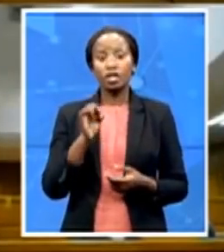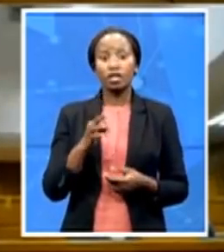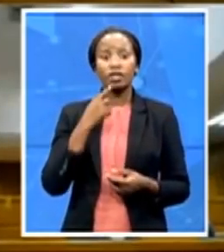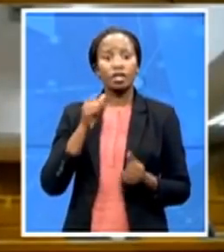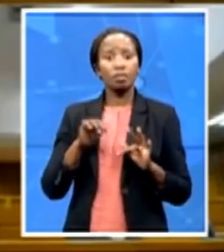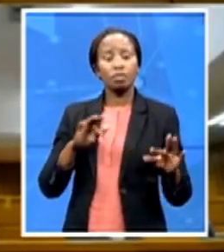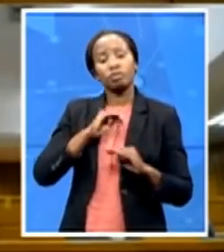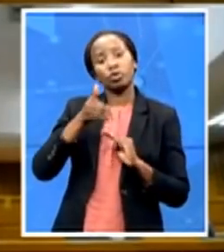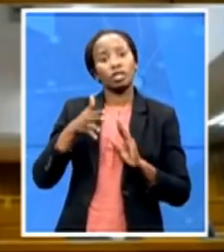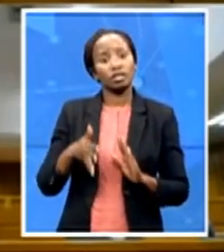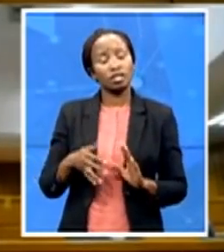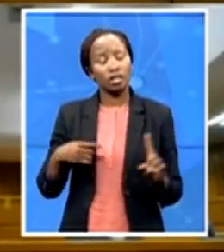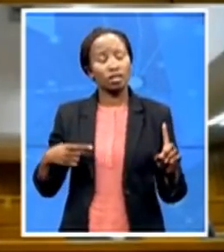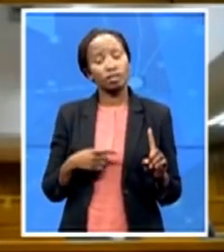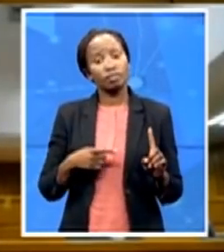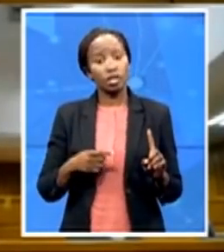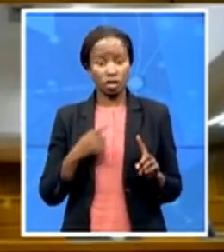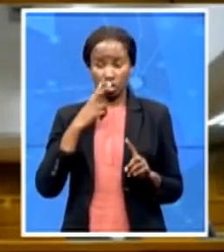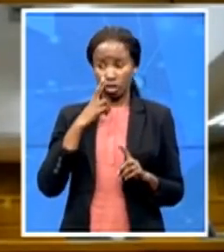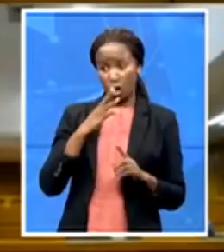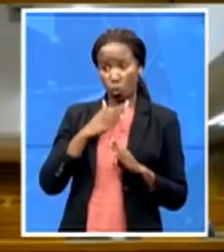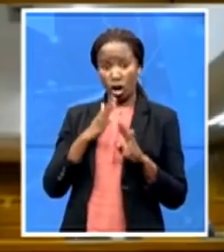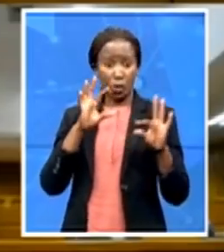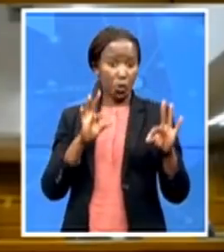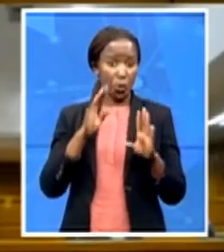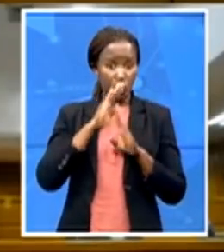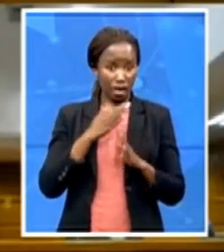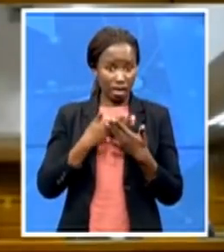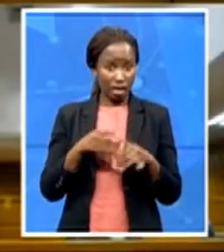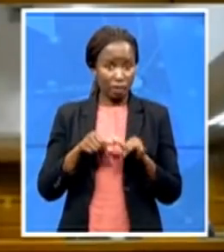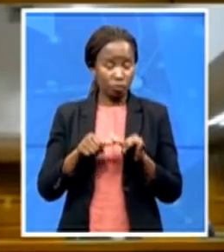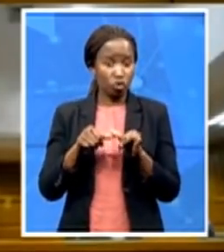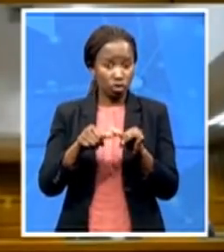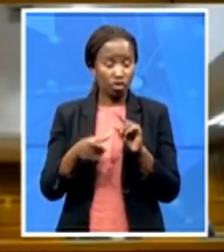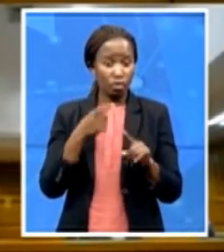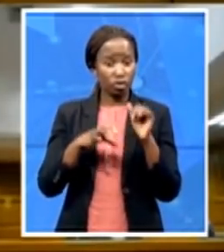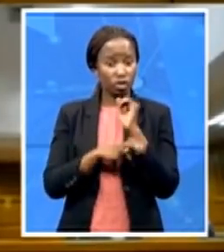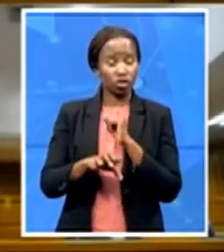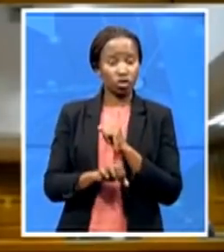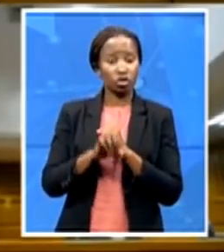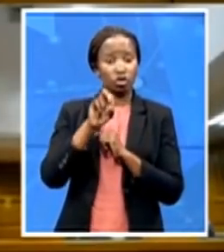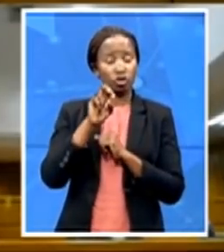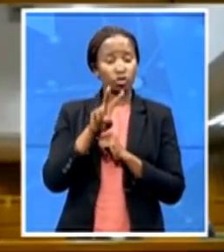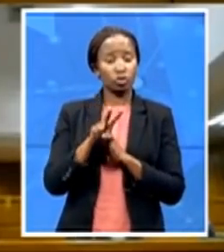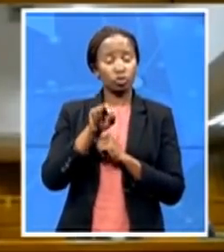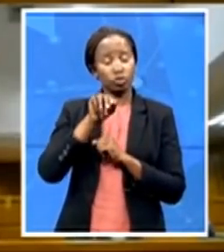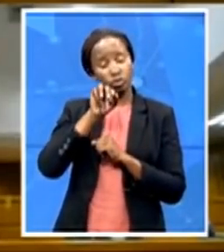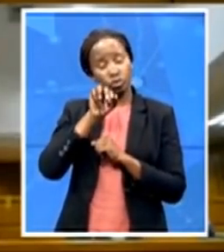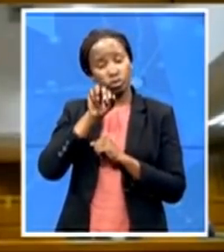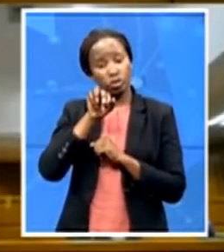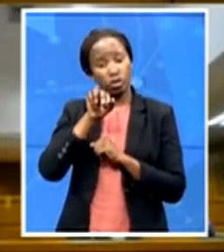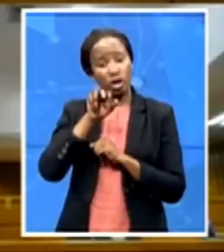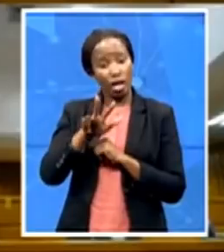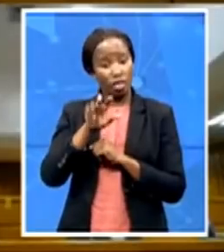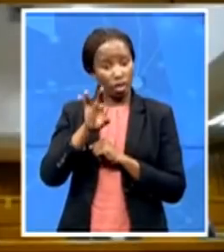on account of continued ill health in terms of Section 23A of the Public Protector Act, it would be rational and consistent with